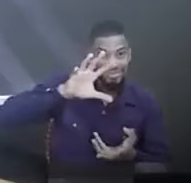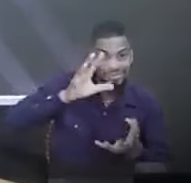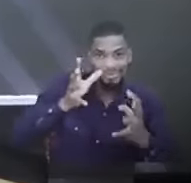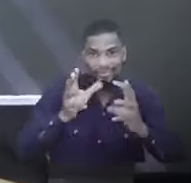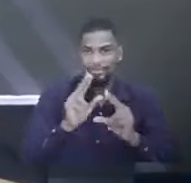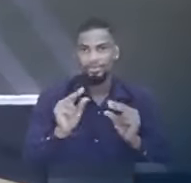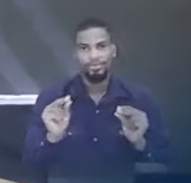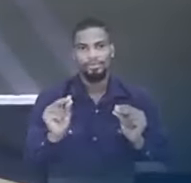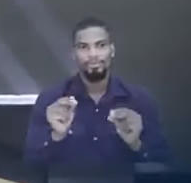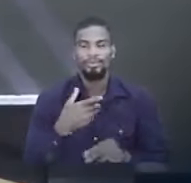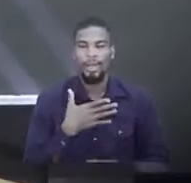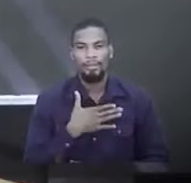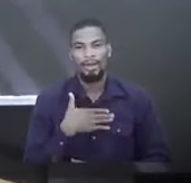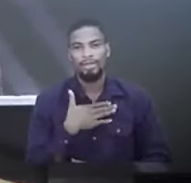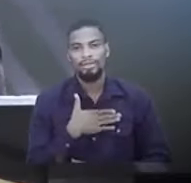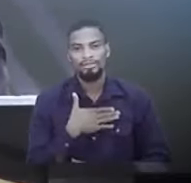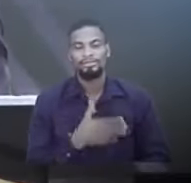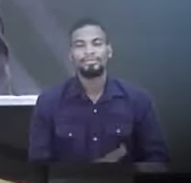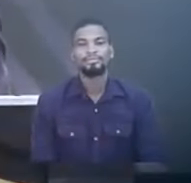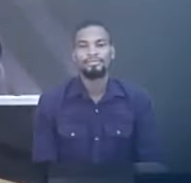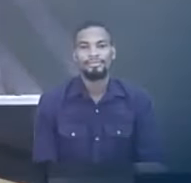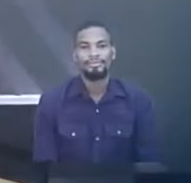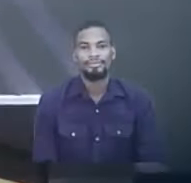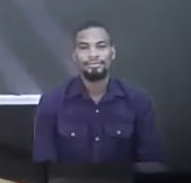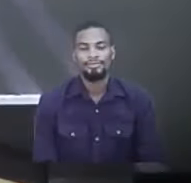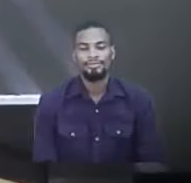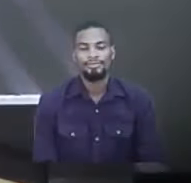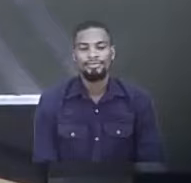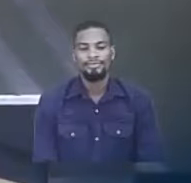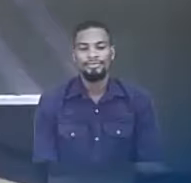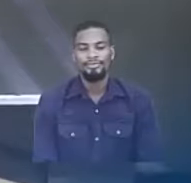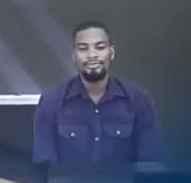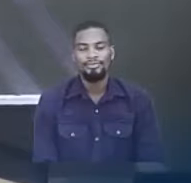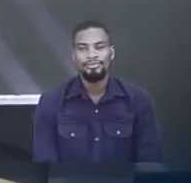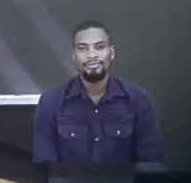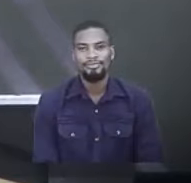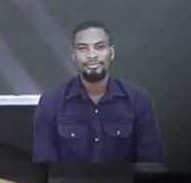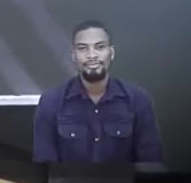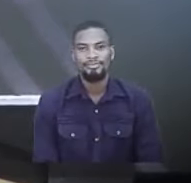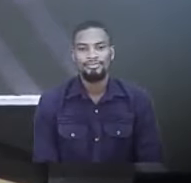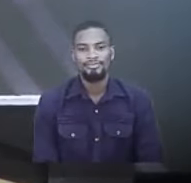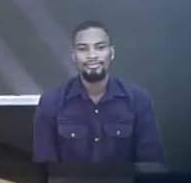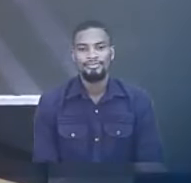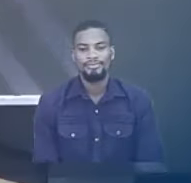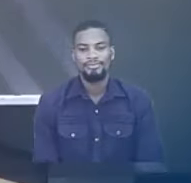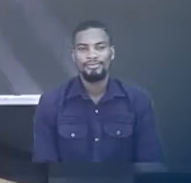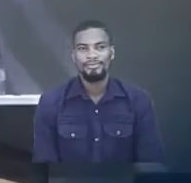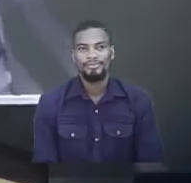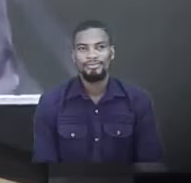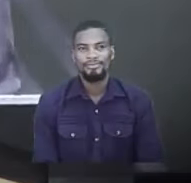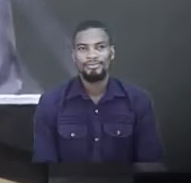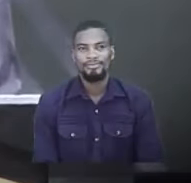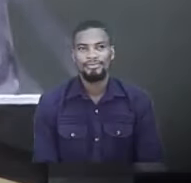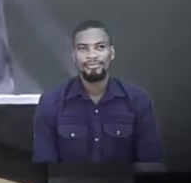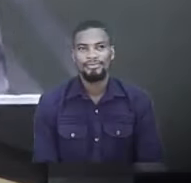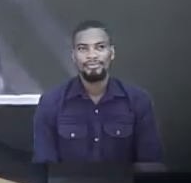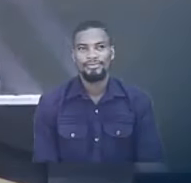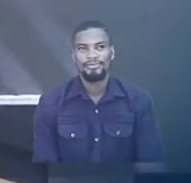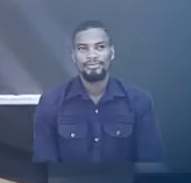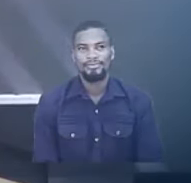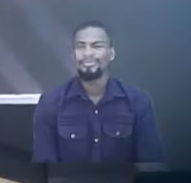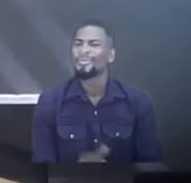please pick some of these things. And then I also realized that those who were leading the